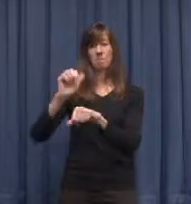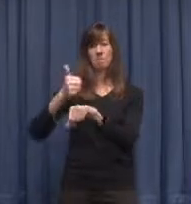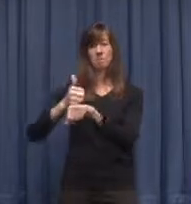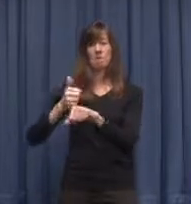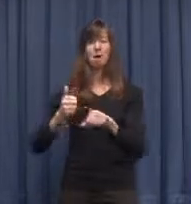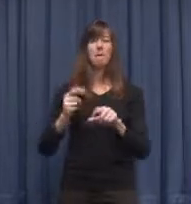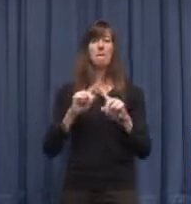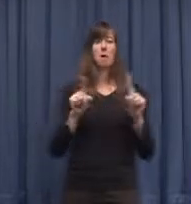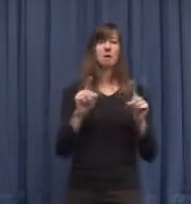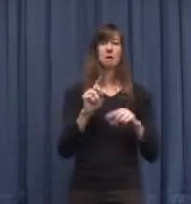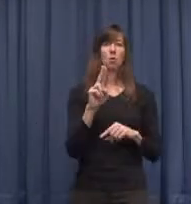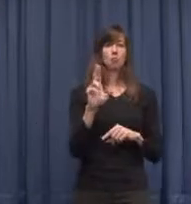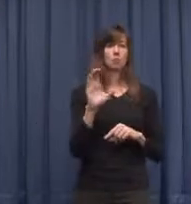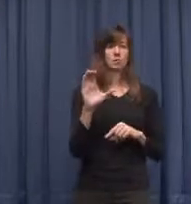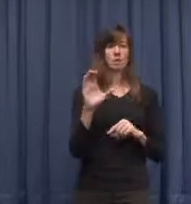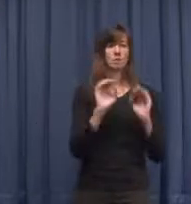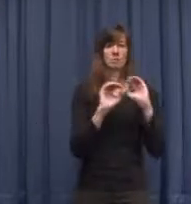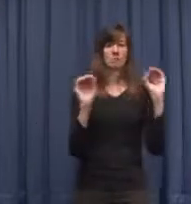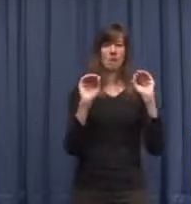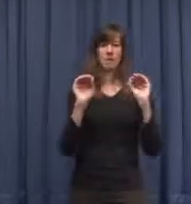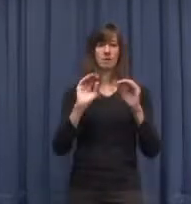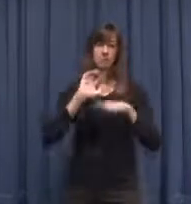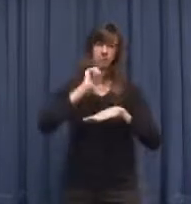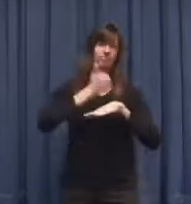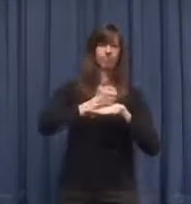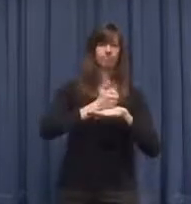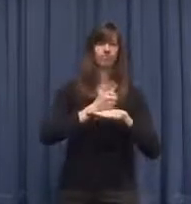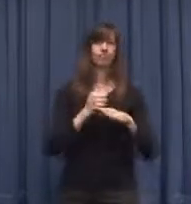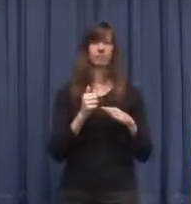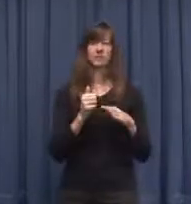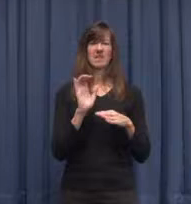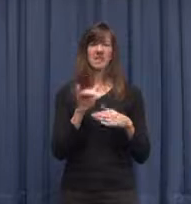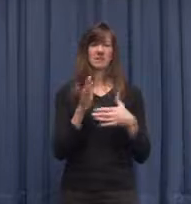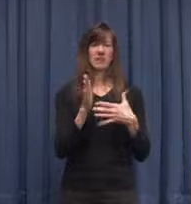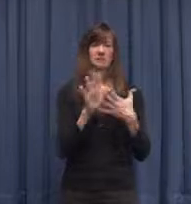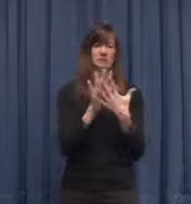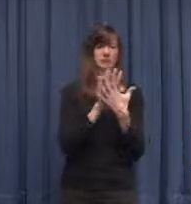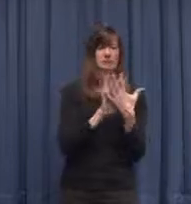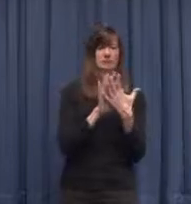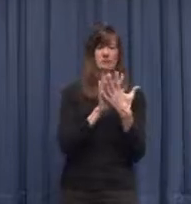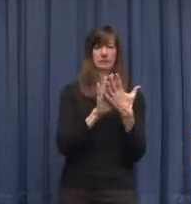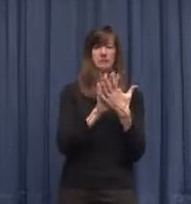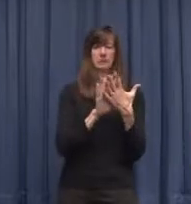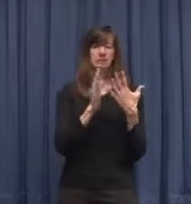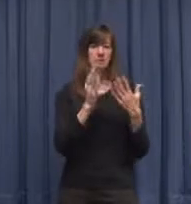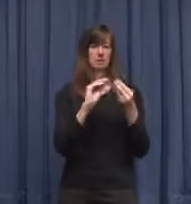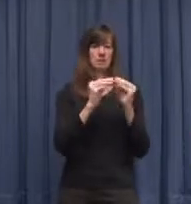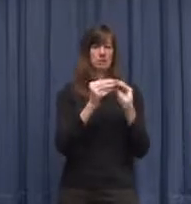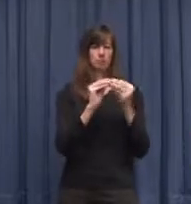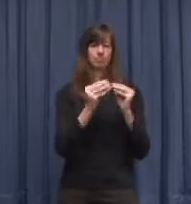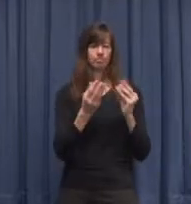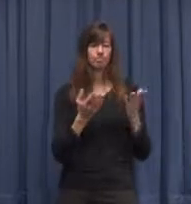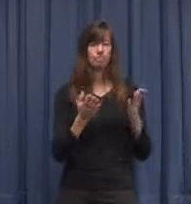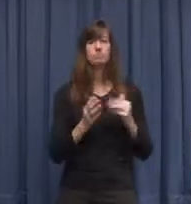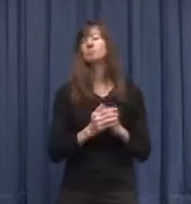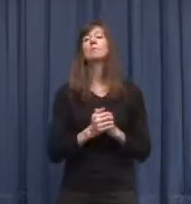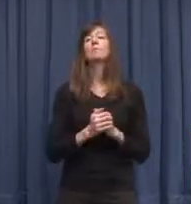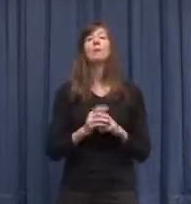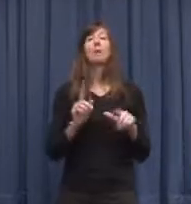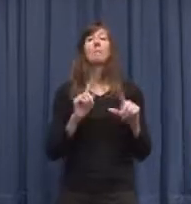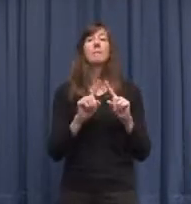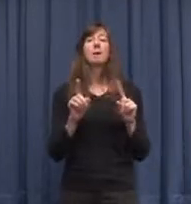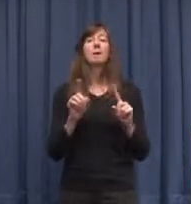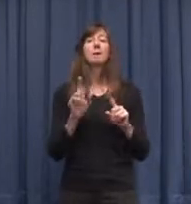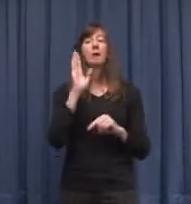broadly. That's a definitive line. What I will say about this is, as I alluded to earlier,